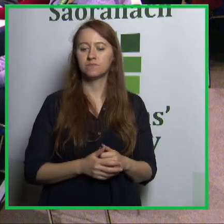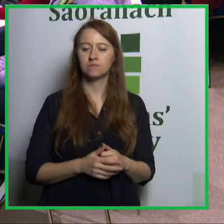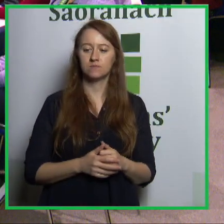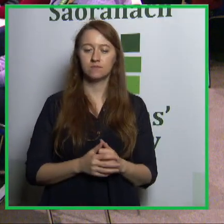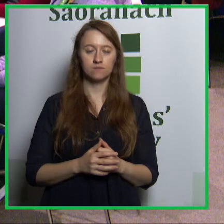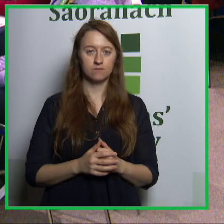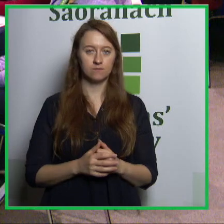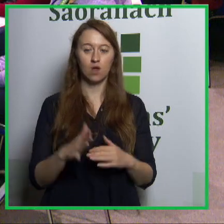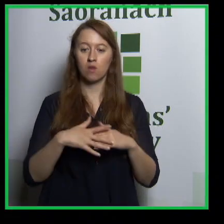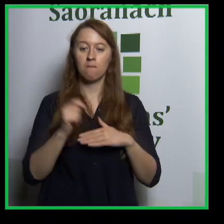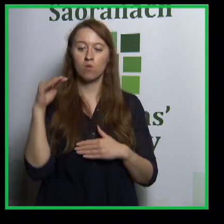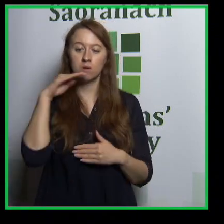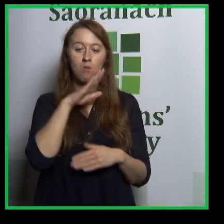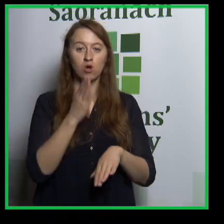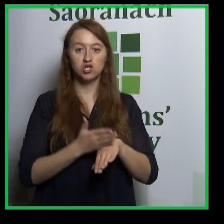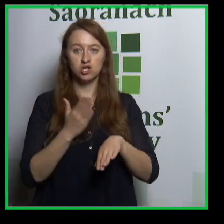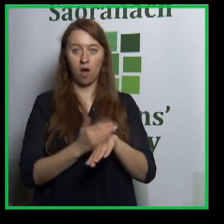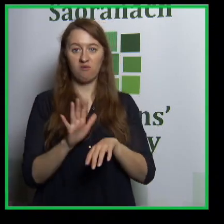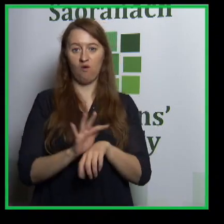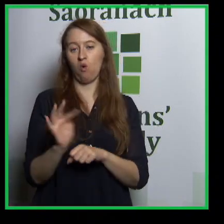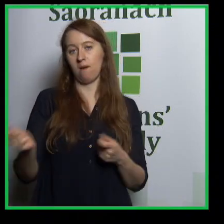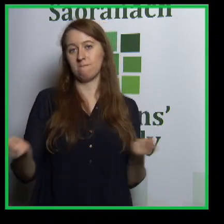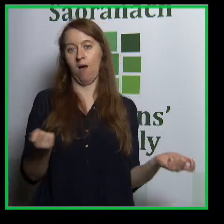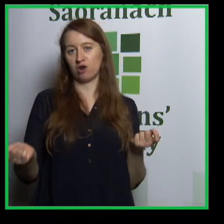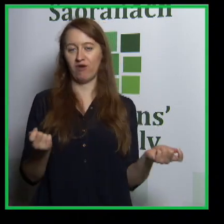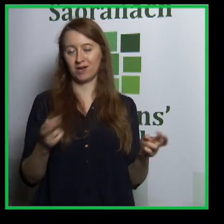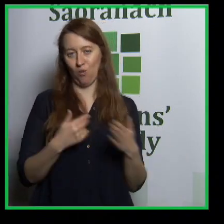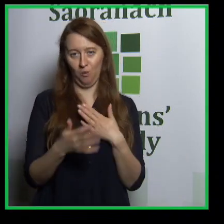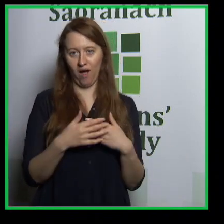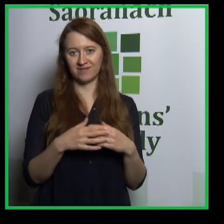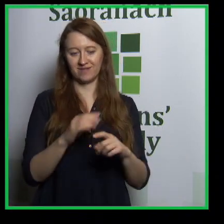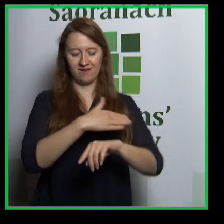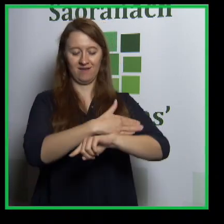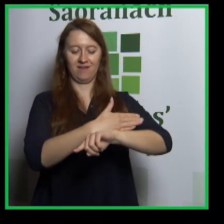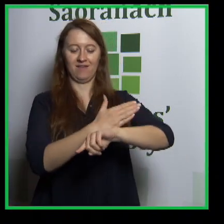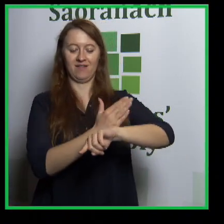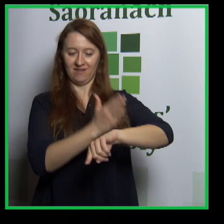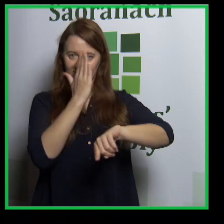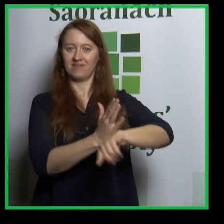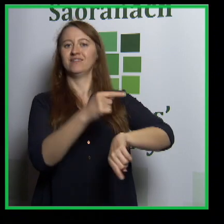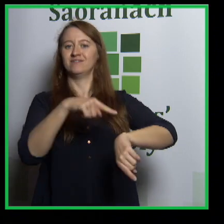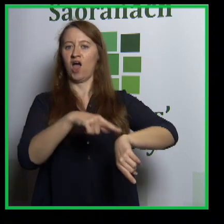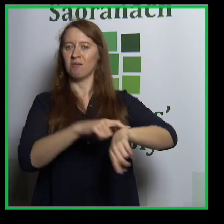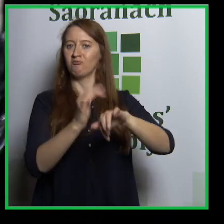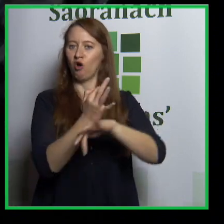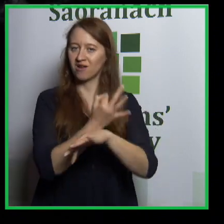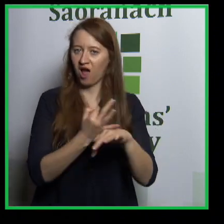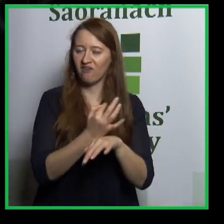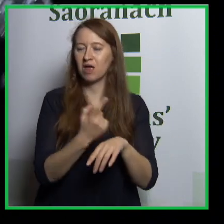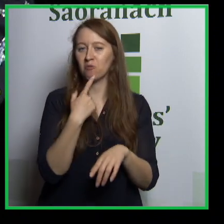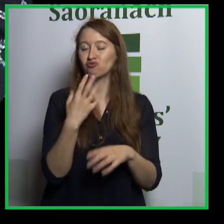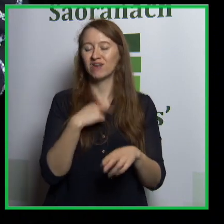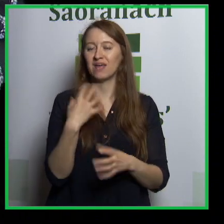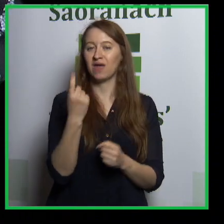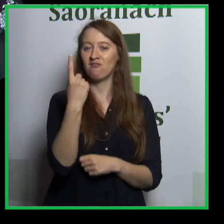The most important job of a moderator is to get people to the coffee break on time, and I am determined to do that. So I have time for one more question, and I'm going to